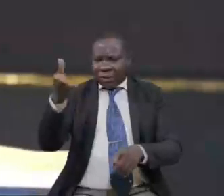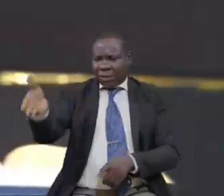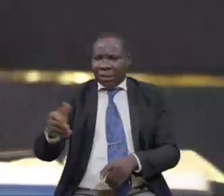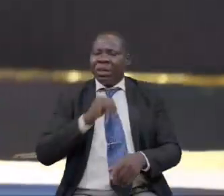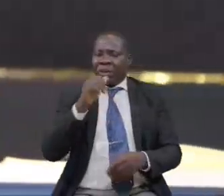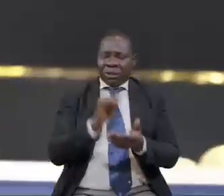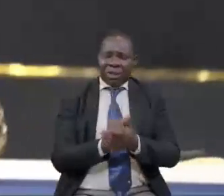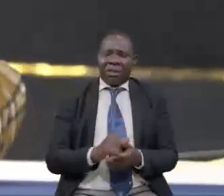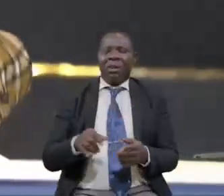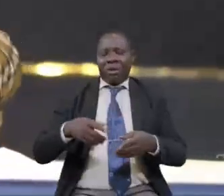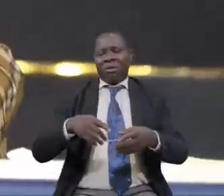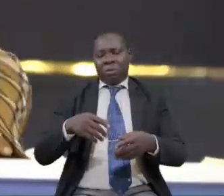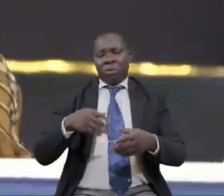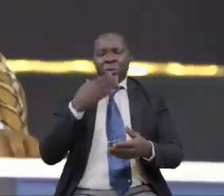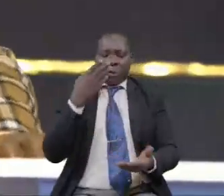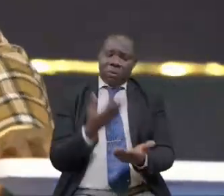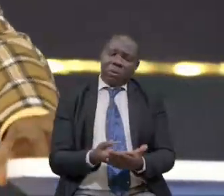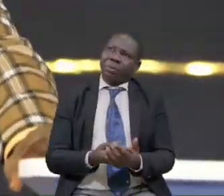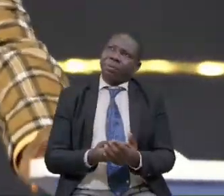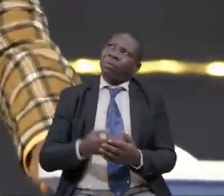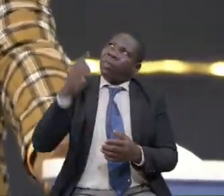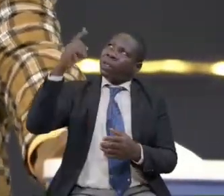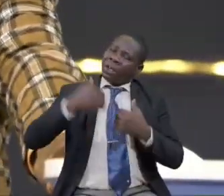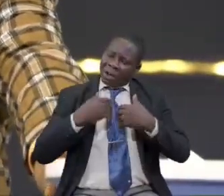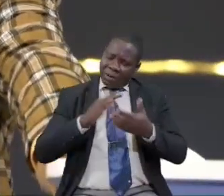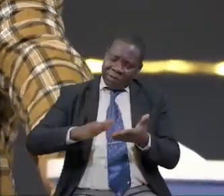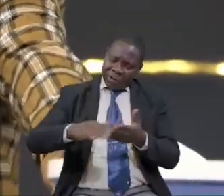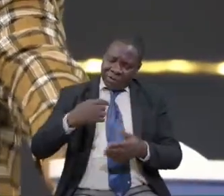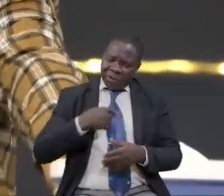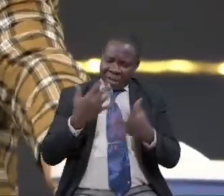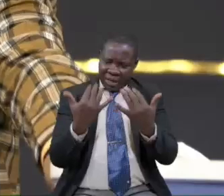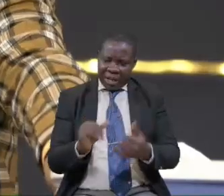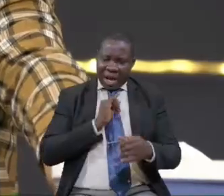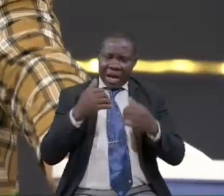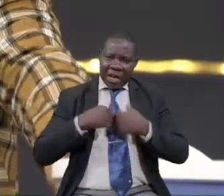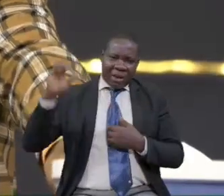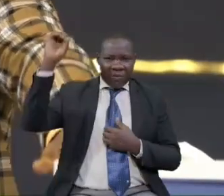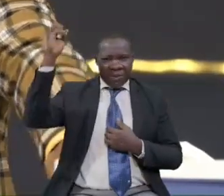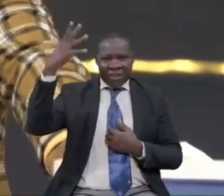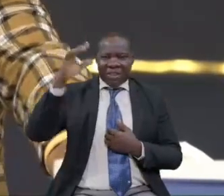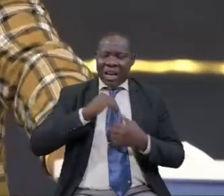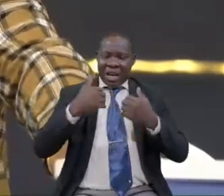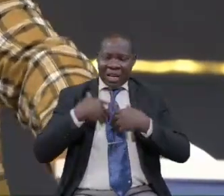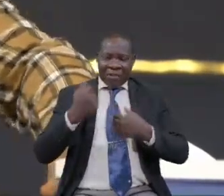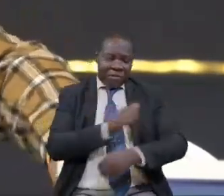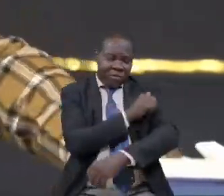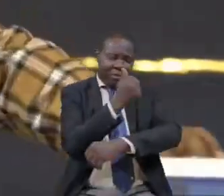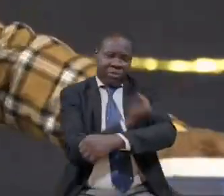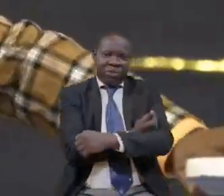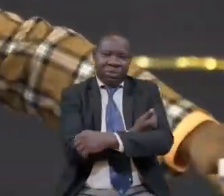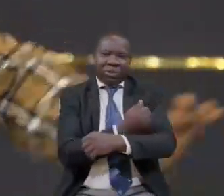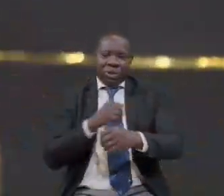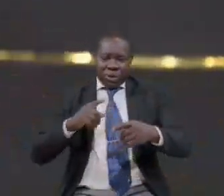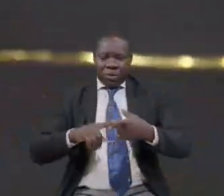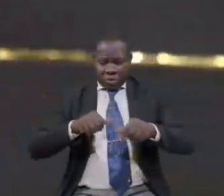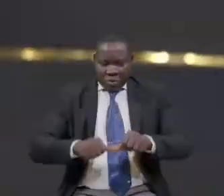me and now I have grace. I have the liberty. Go on sinning, go on sinning, go